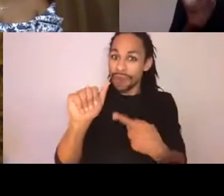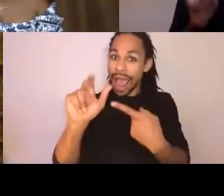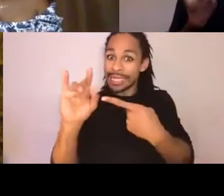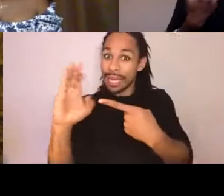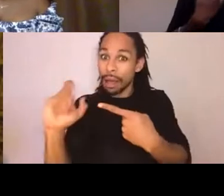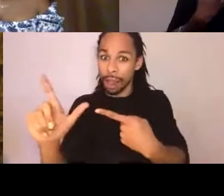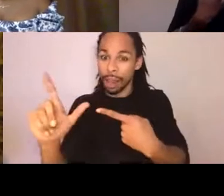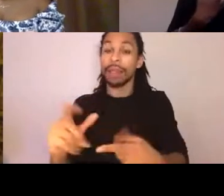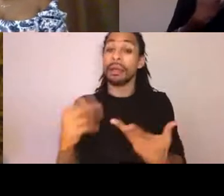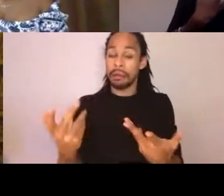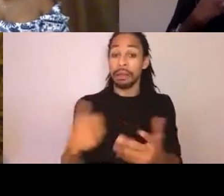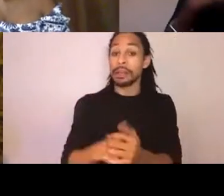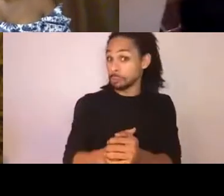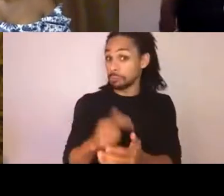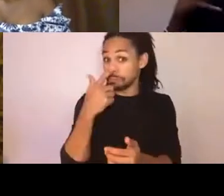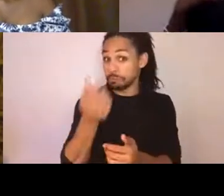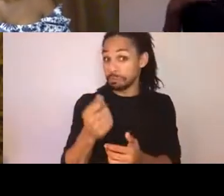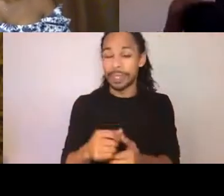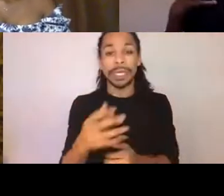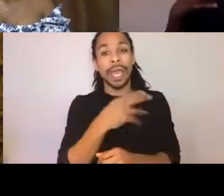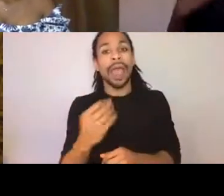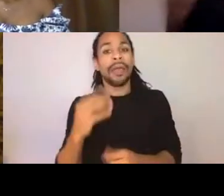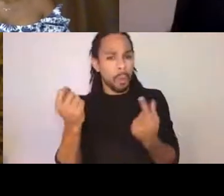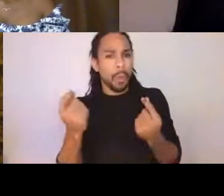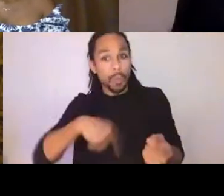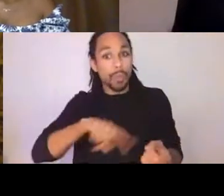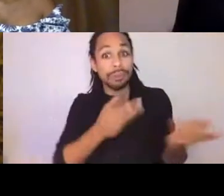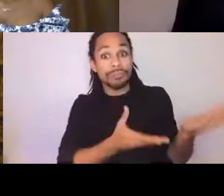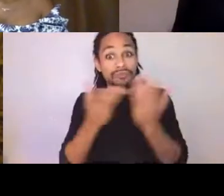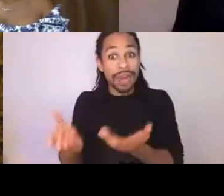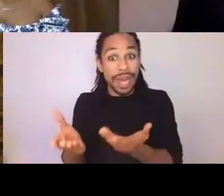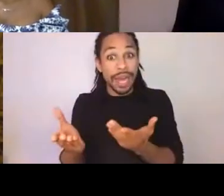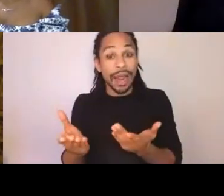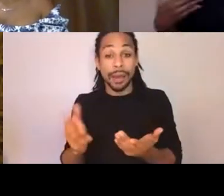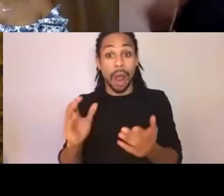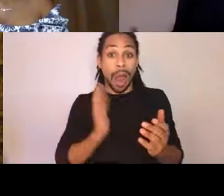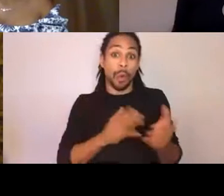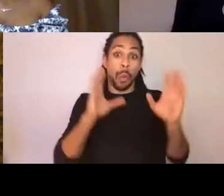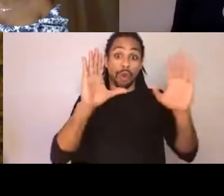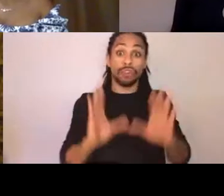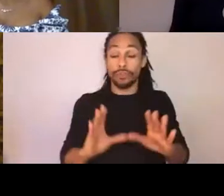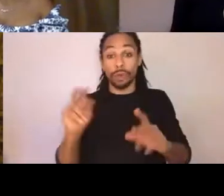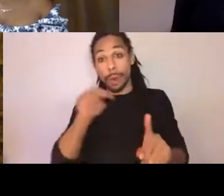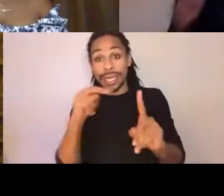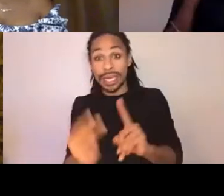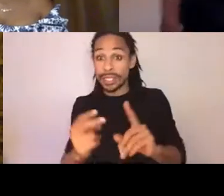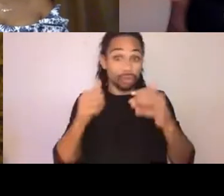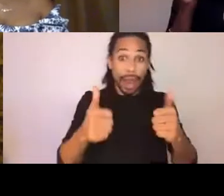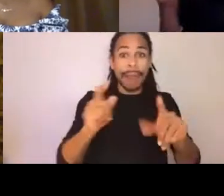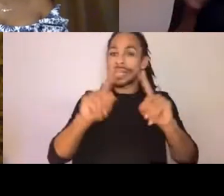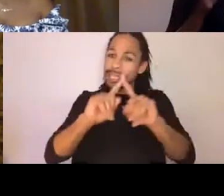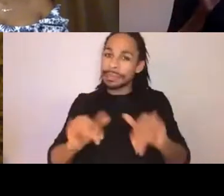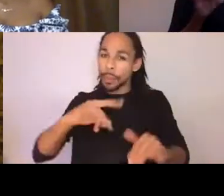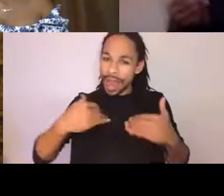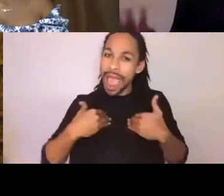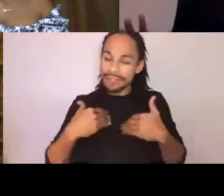at, you know, all of the things that we bring that are wonderful, but where are our own limitations? Because we all have them. And in order to really listen and